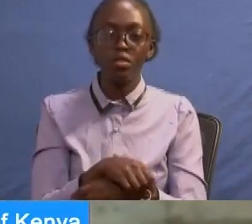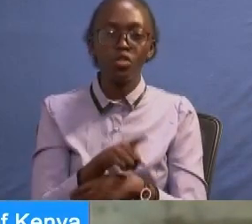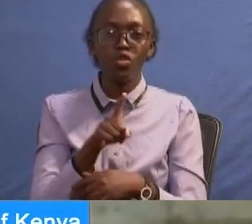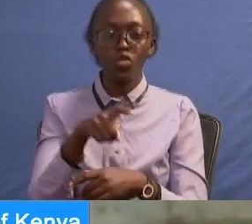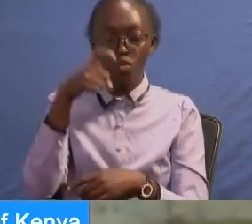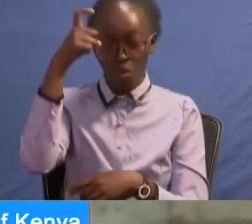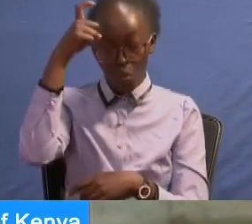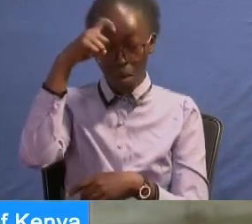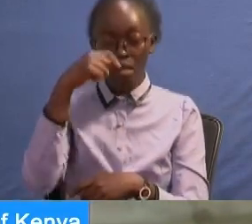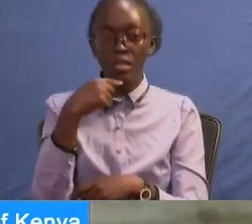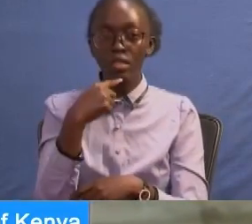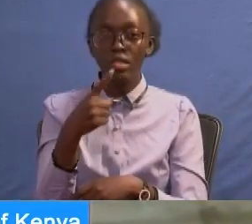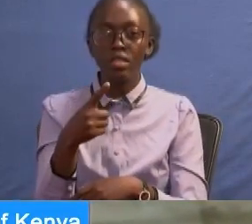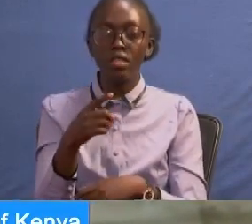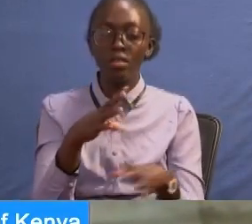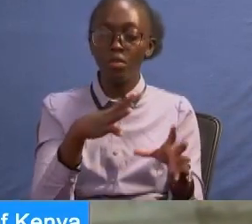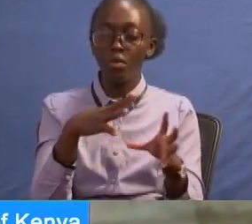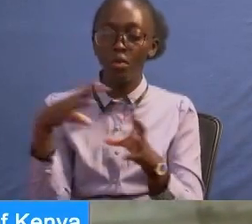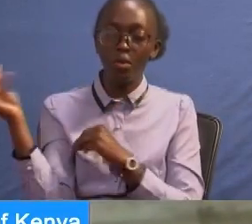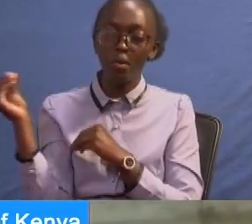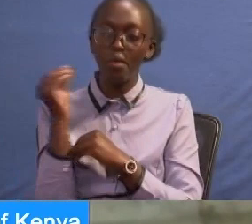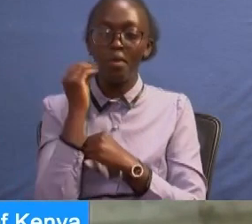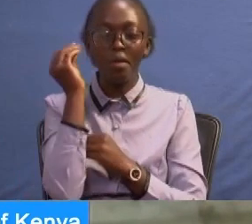and say, let's go home.